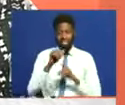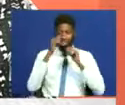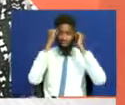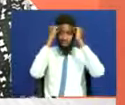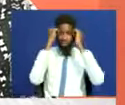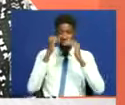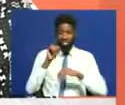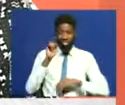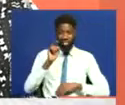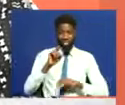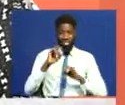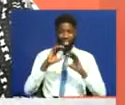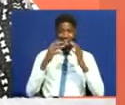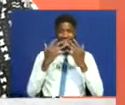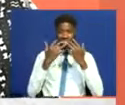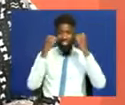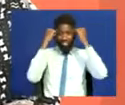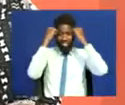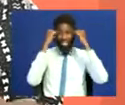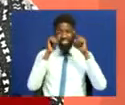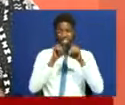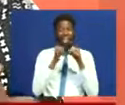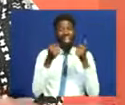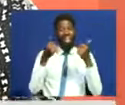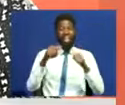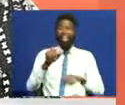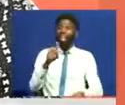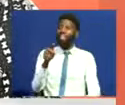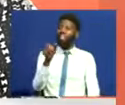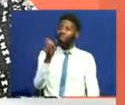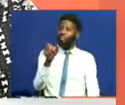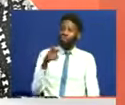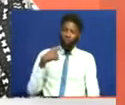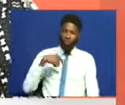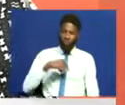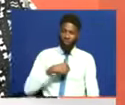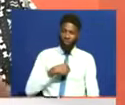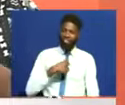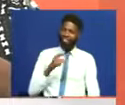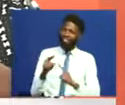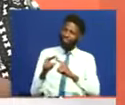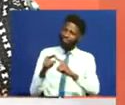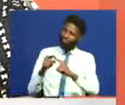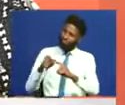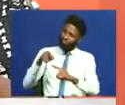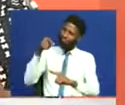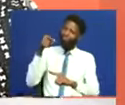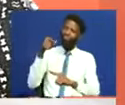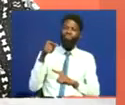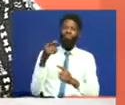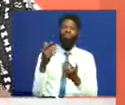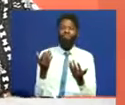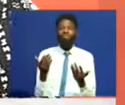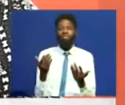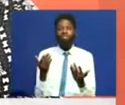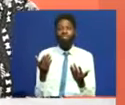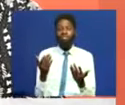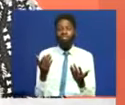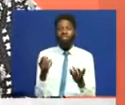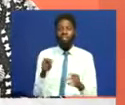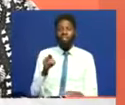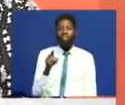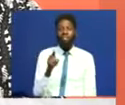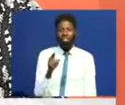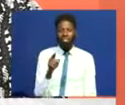any other person. But what we have done is we have taken her death, brutalized her, victim blamed a child, because she's 20, she's